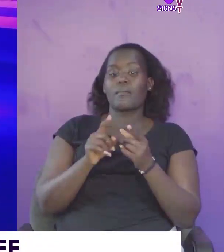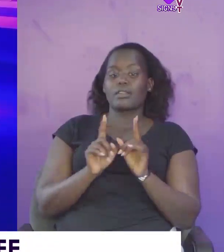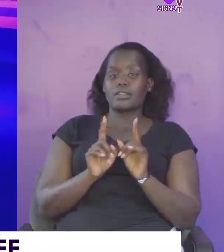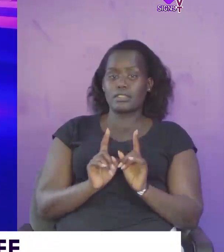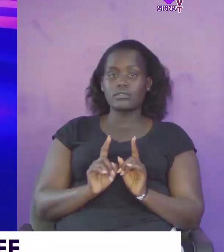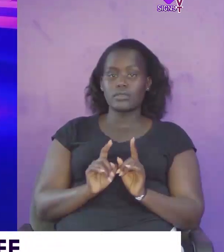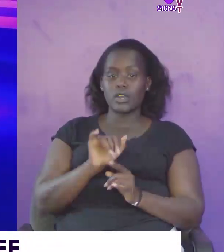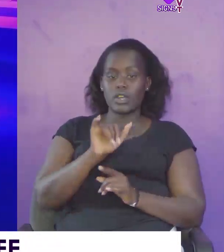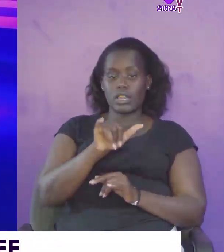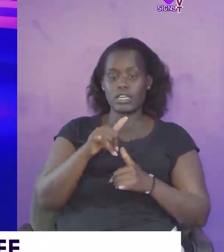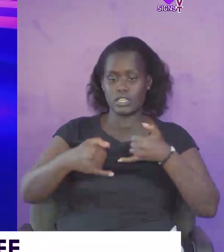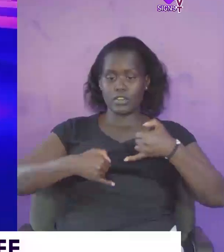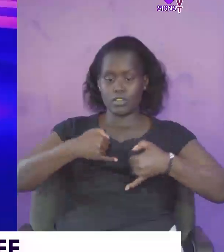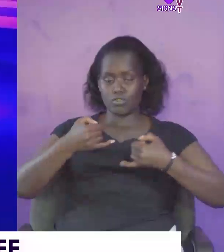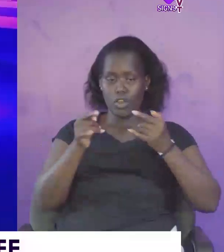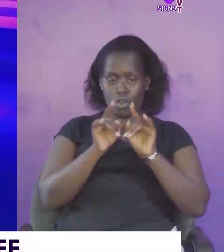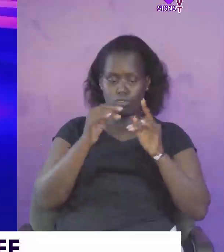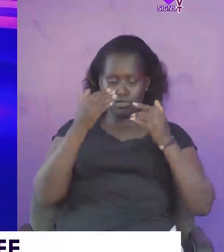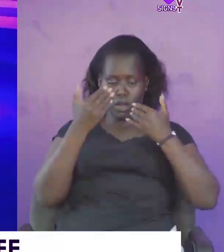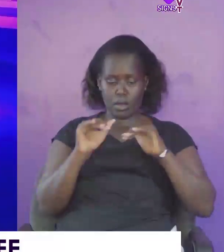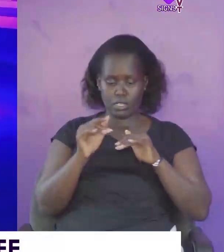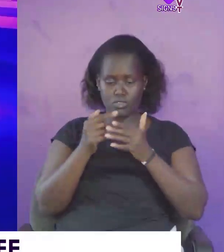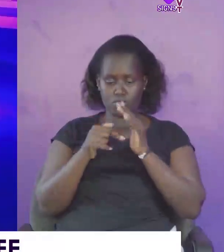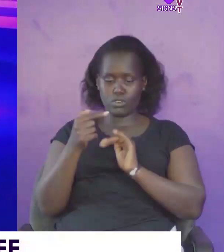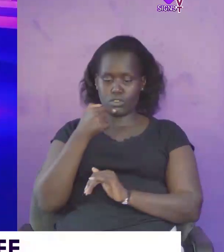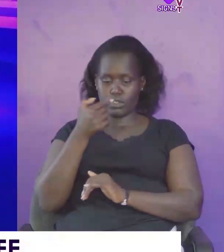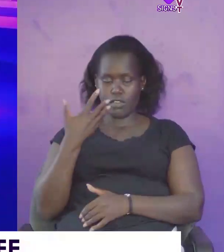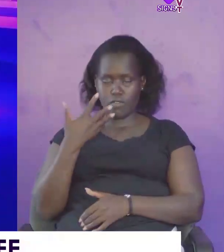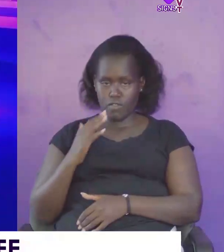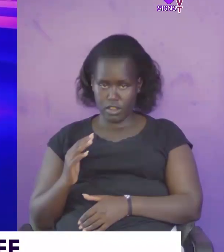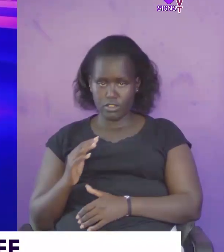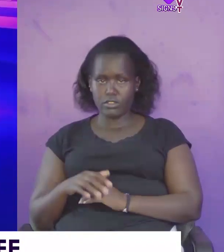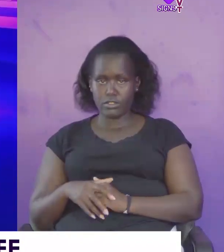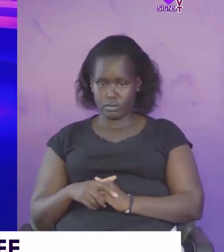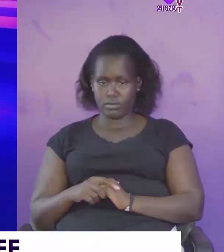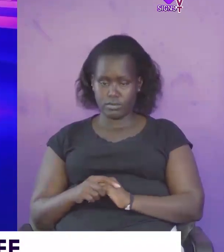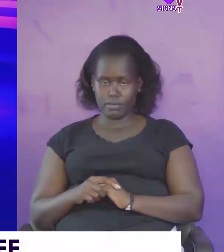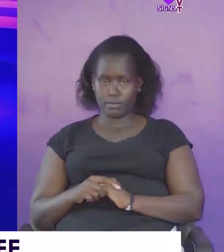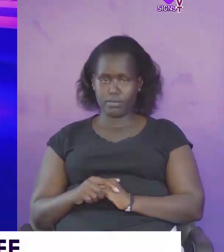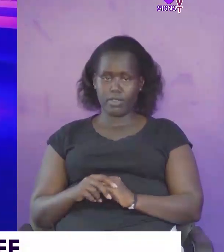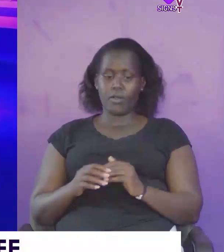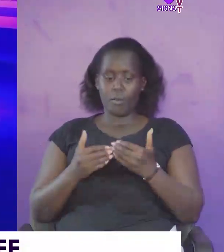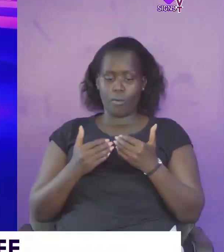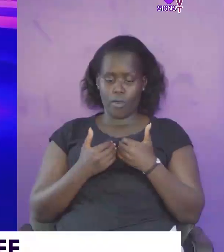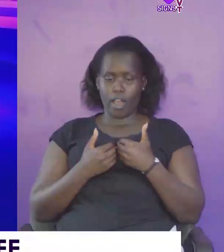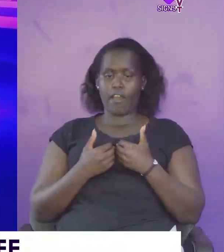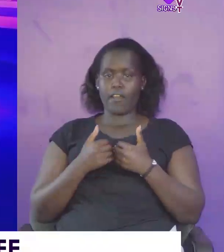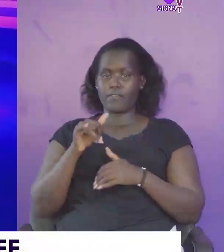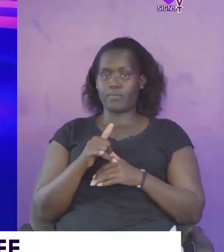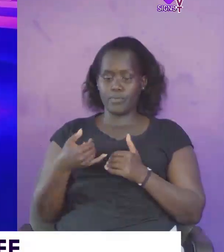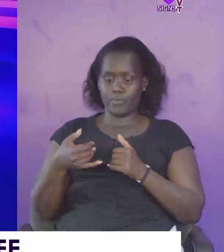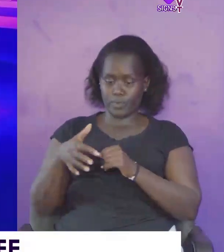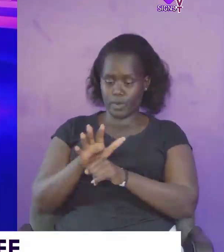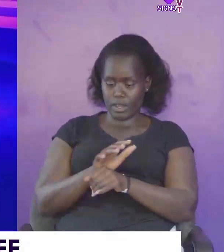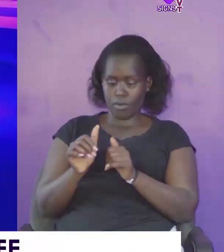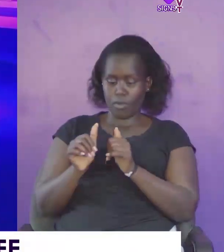know that joy is also limited to what you mentioned. So right. and of course there is that fulfillment that comes with you